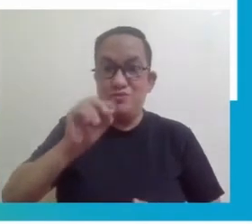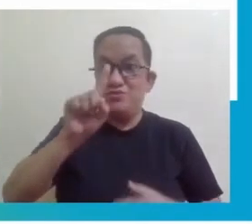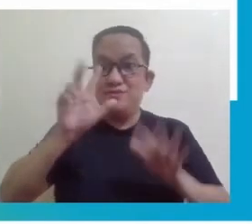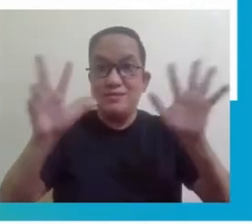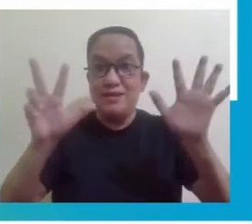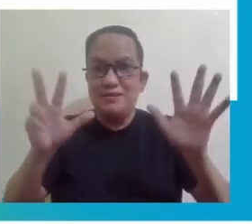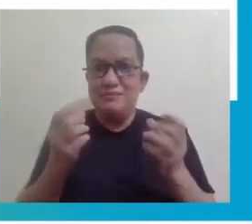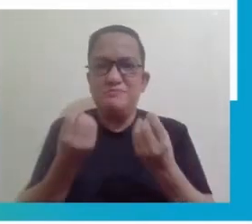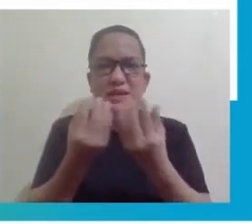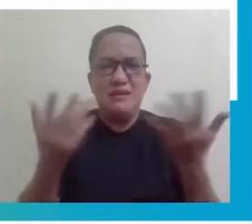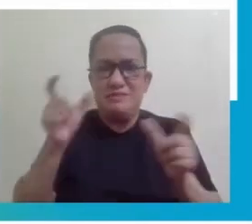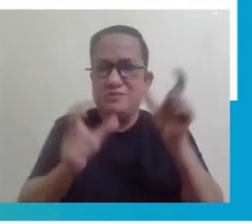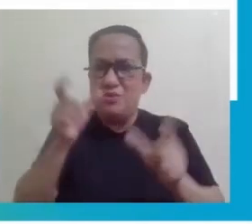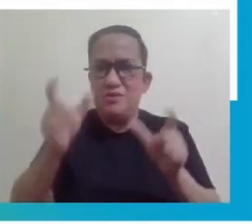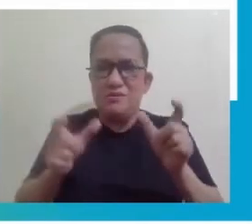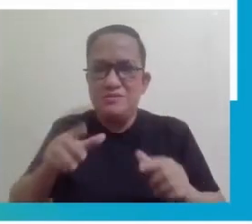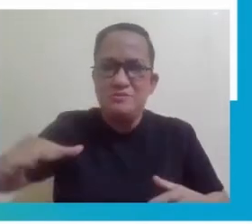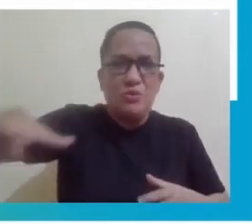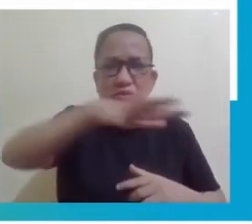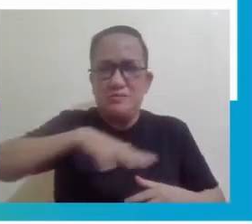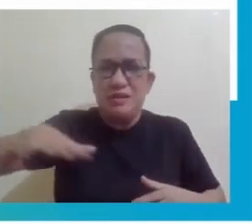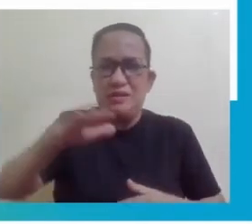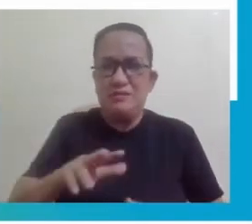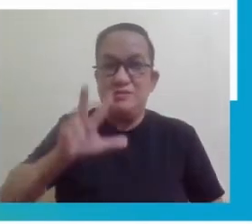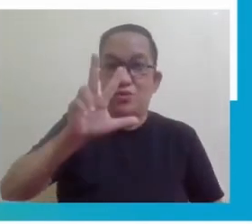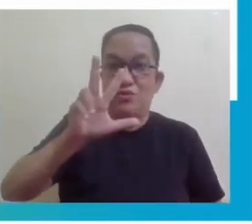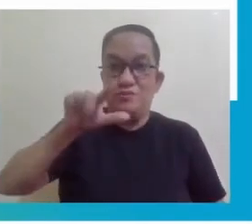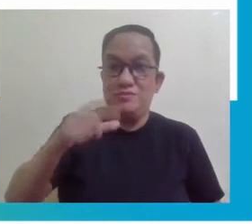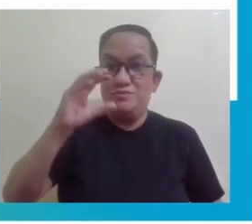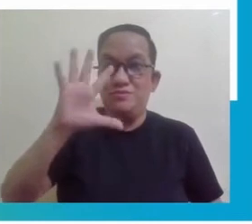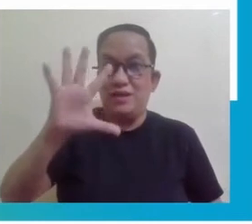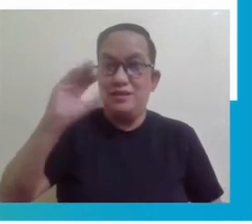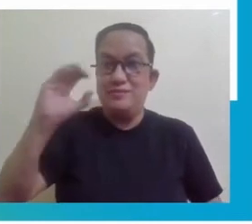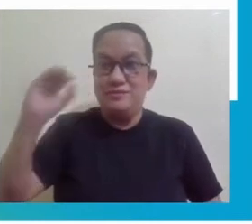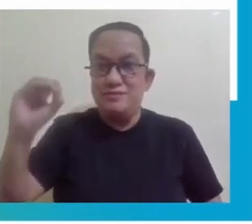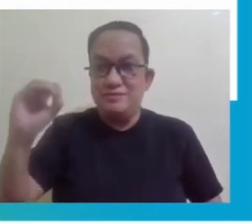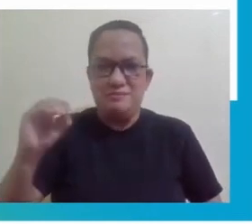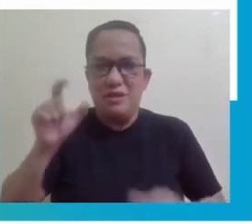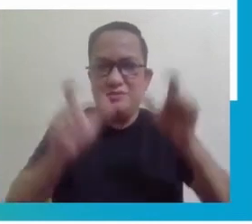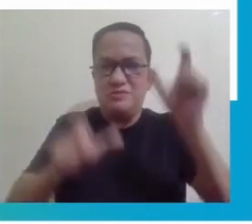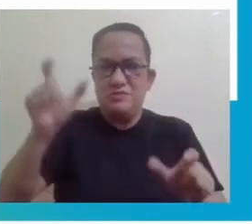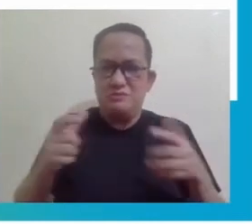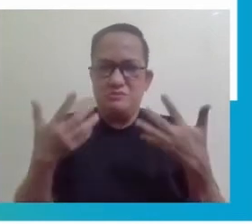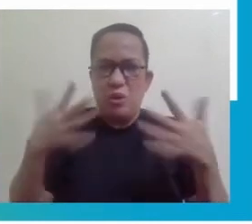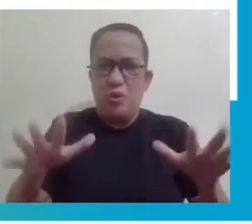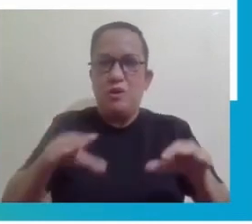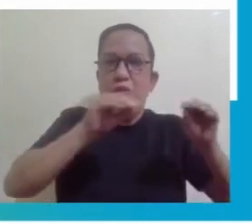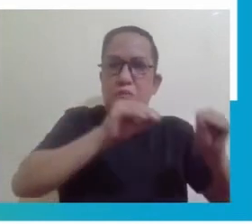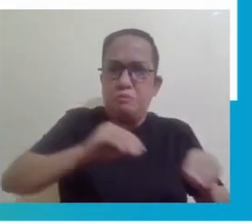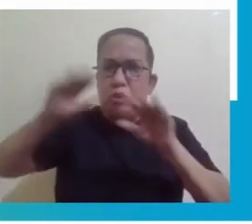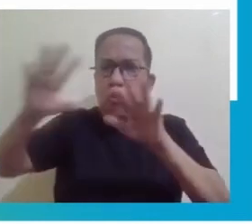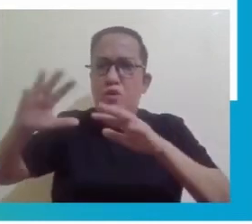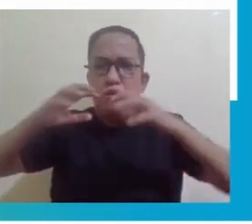in our estimates, 3,000 to 500 people have been affected in resettlement. Some cash compensations have been given, but